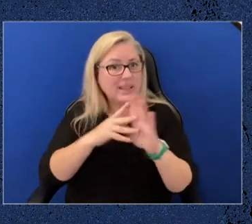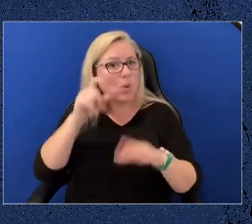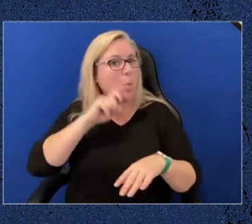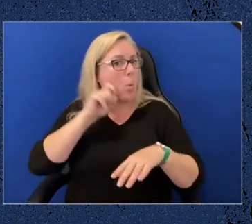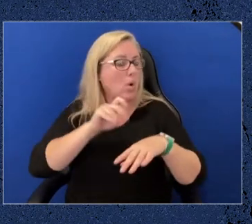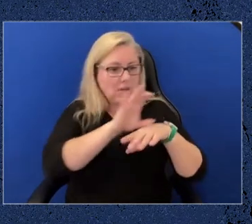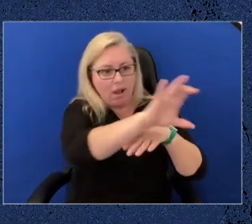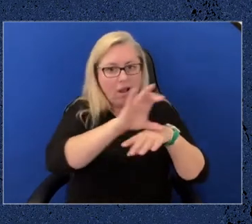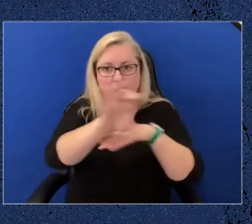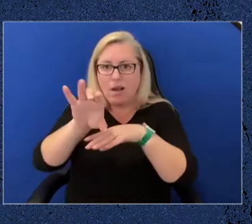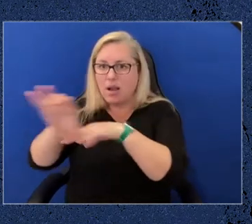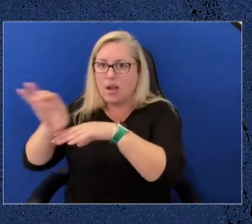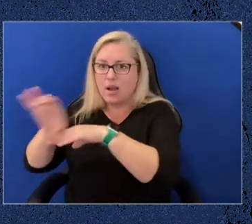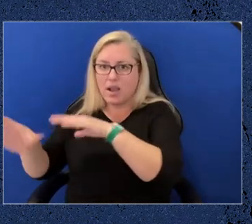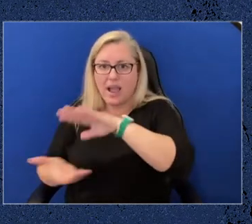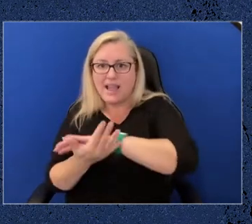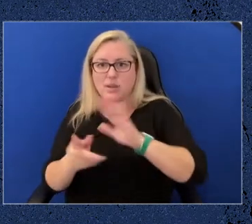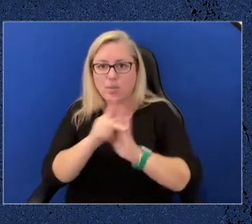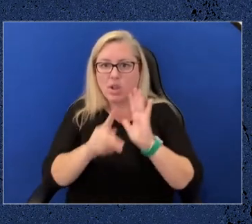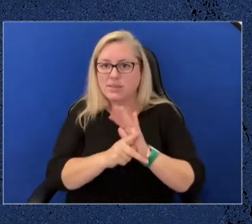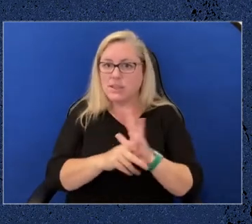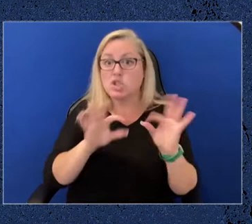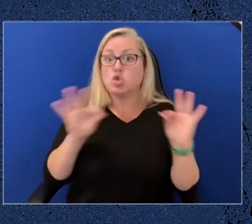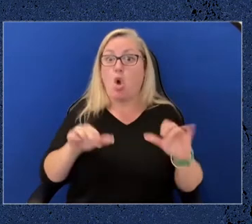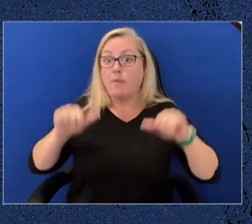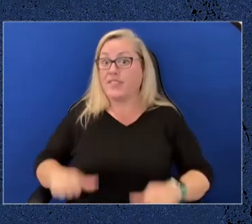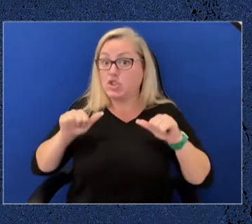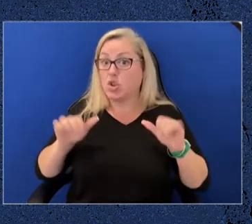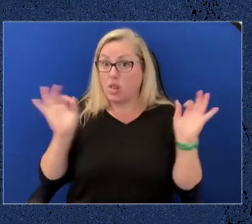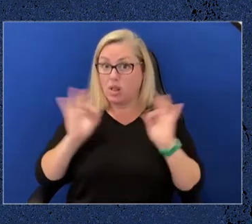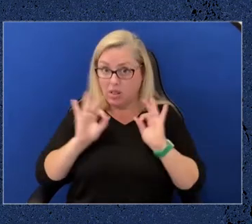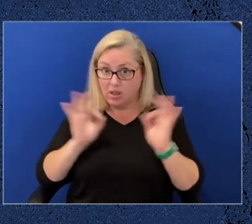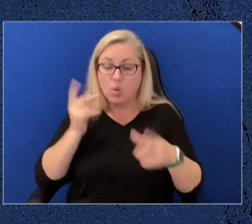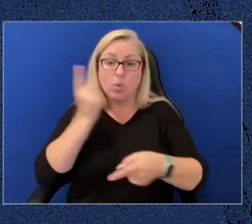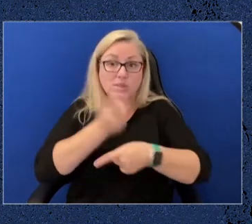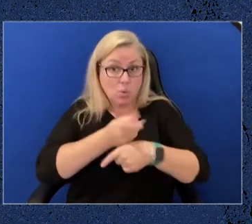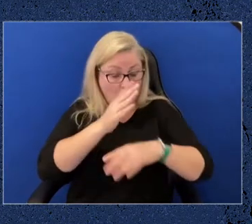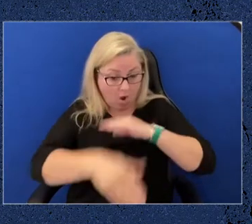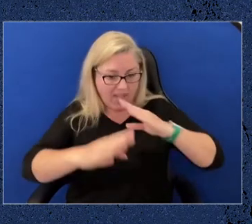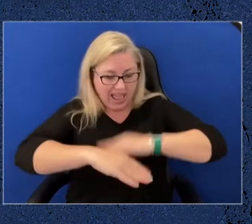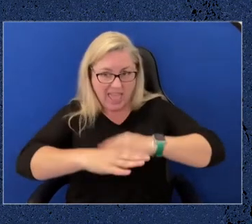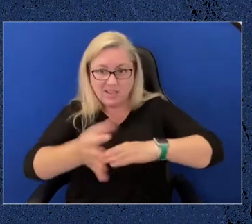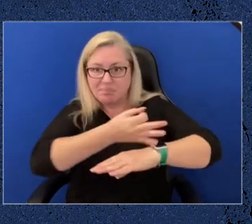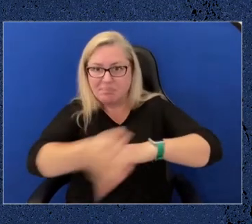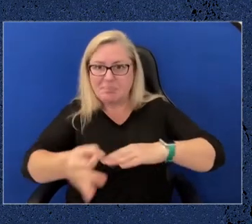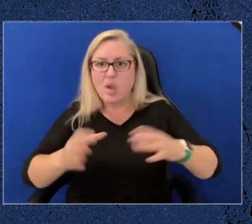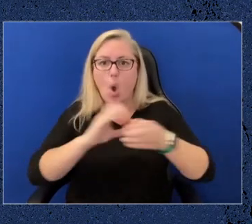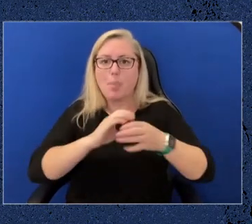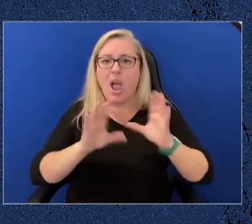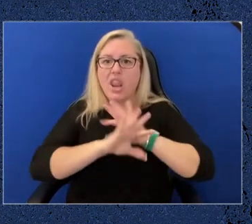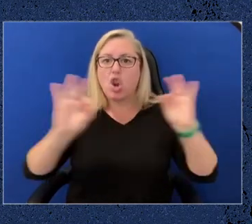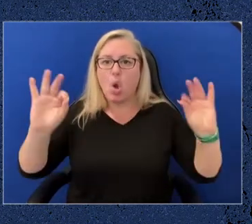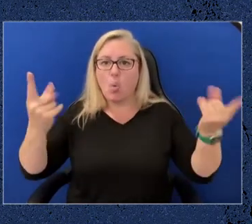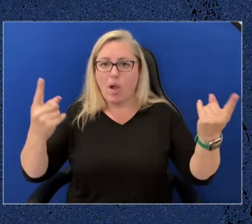water policies are done under this. Yep. It's an unofficial policy. So we've just discussed aquanullius, the idea that the land was empty and owned by no one, aqua being the Latin